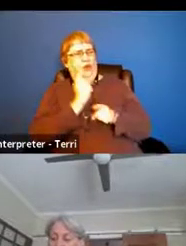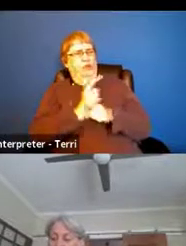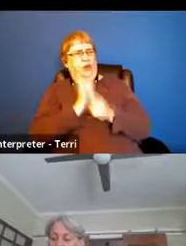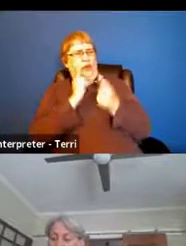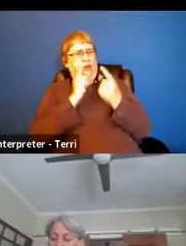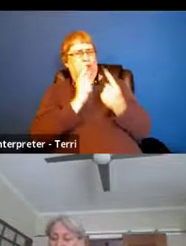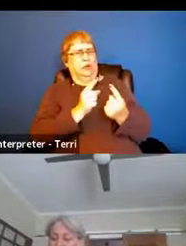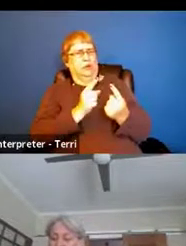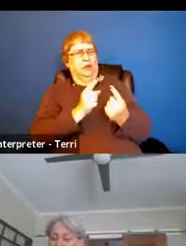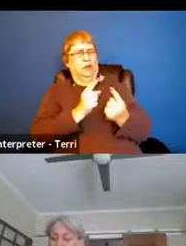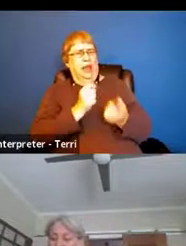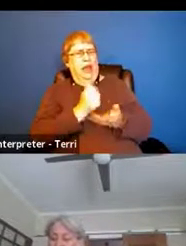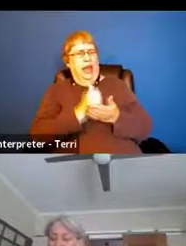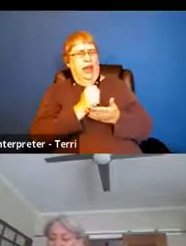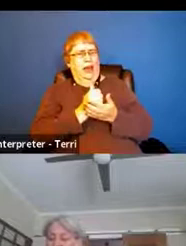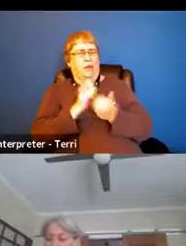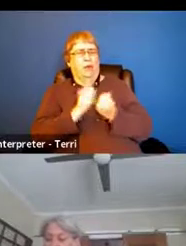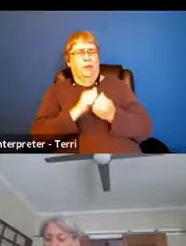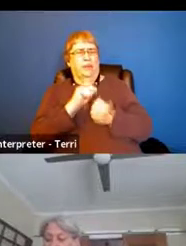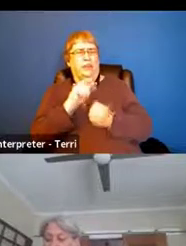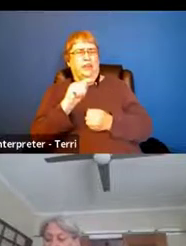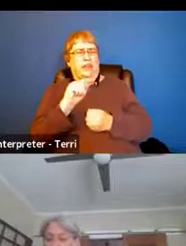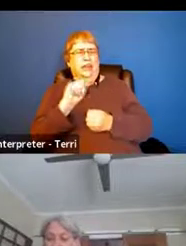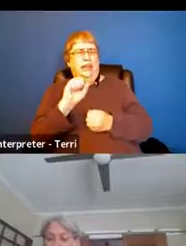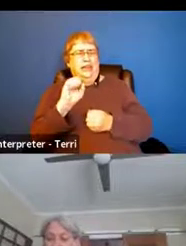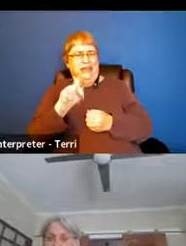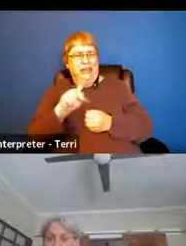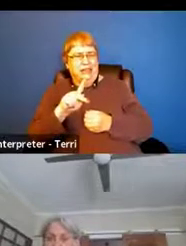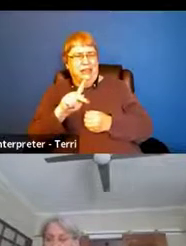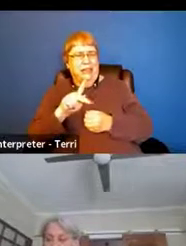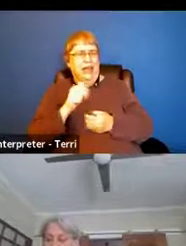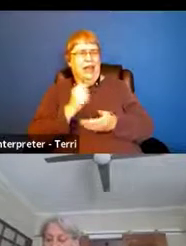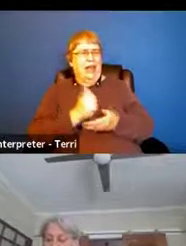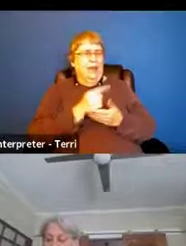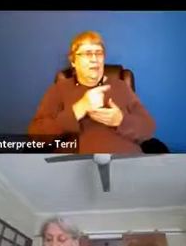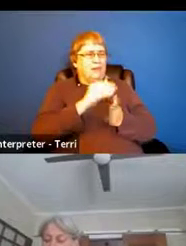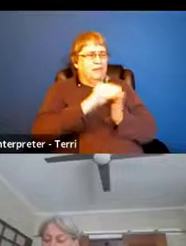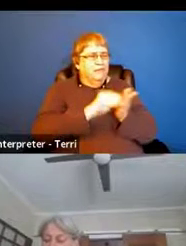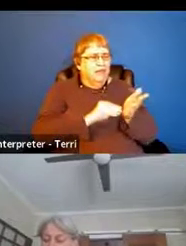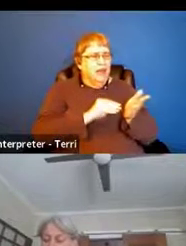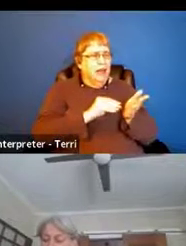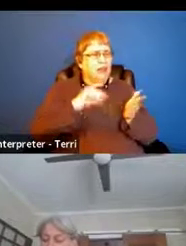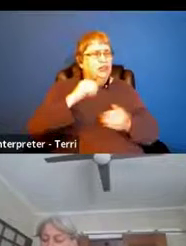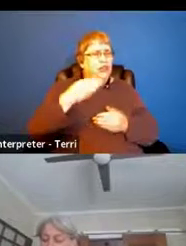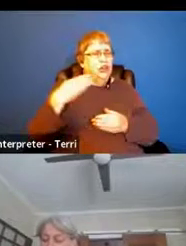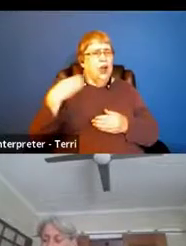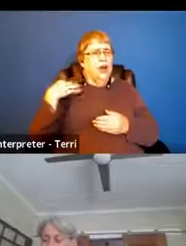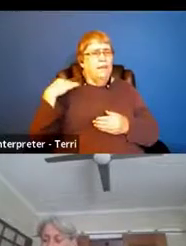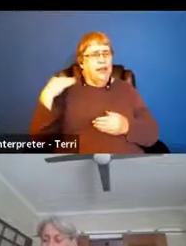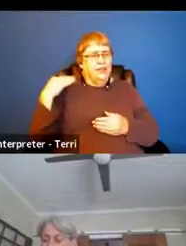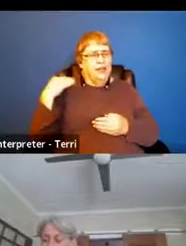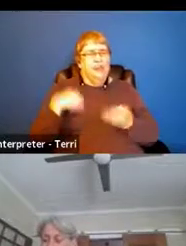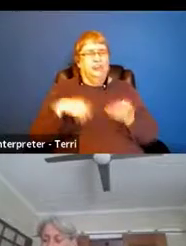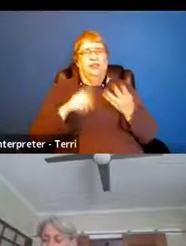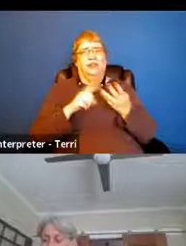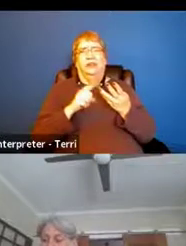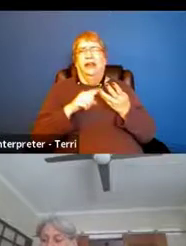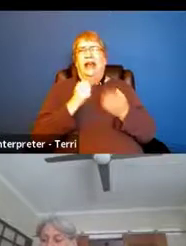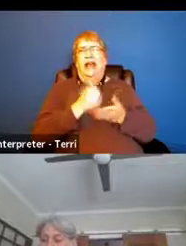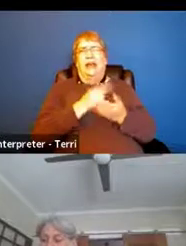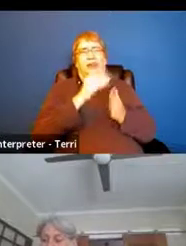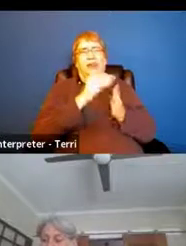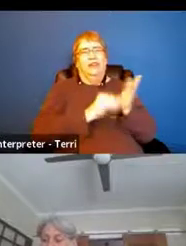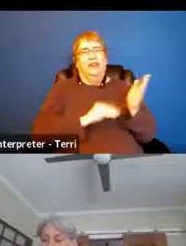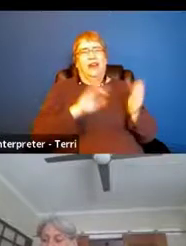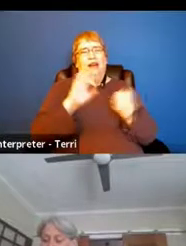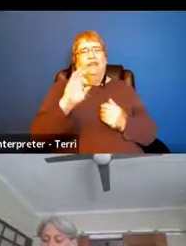with tasks, you know, helping the young person, you know, submit that job application, help them complete the FAFSA, you know, the tasks that are kind of